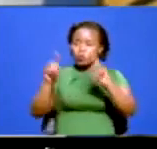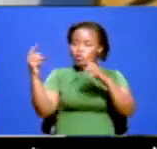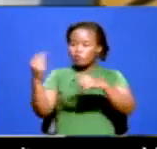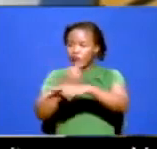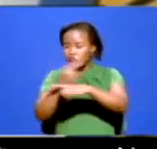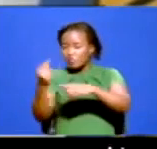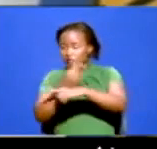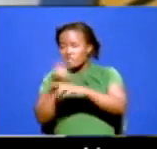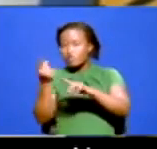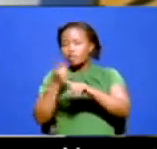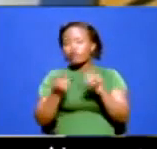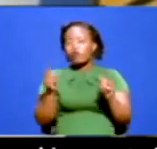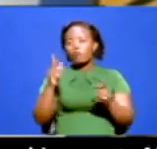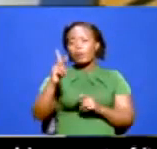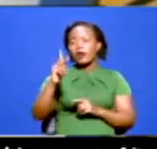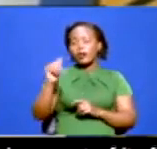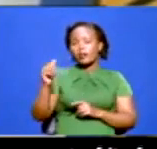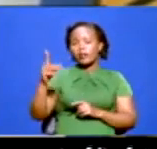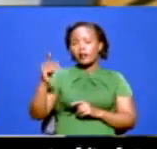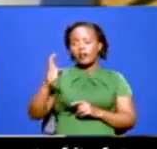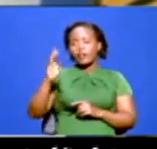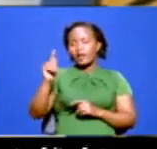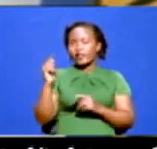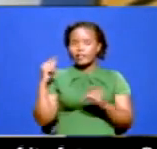cadet up to the level that she has reached.